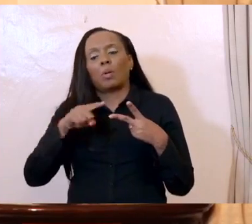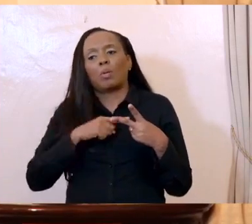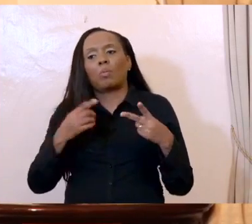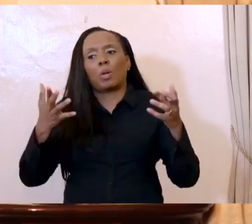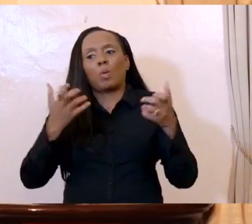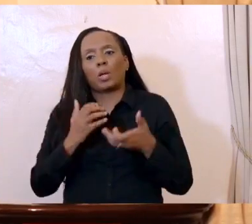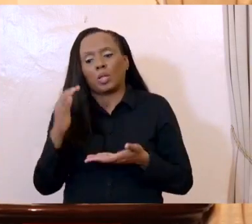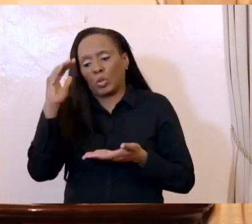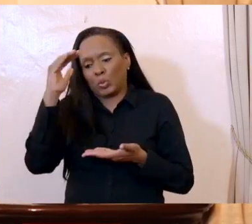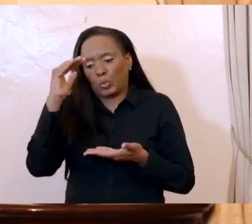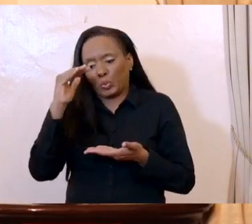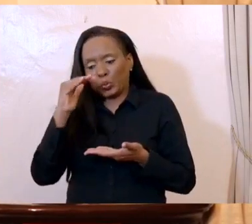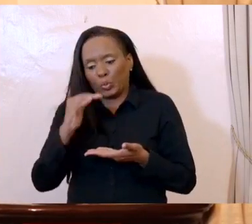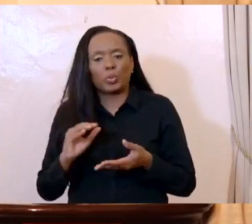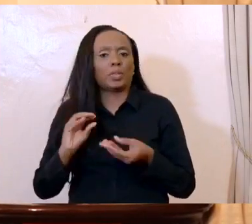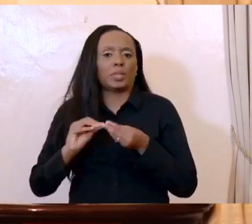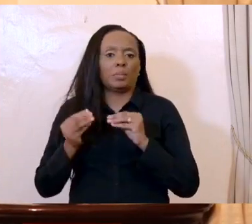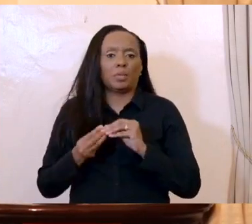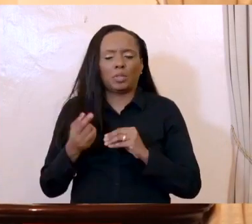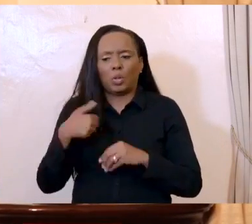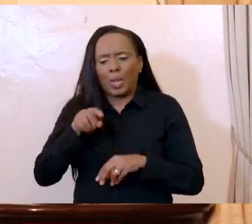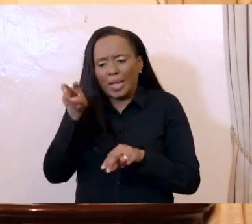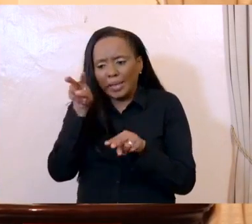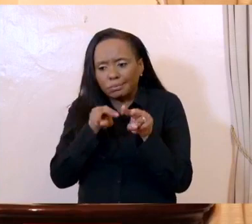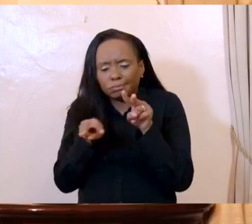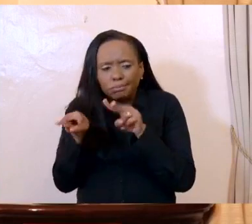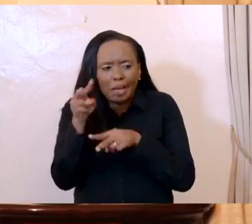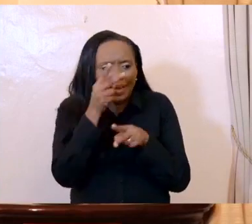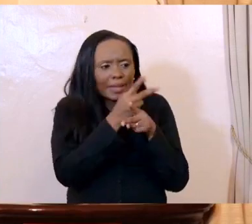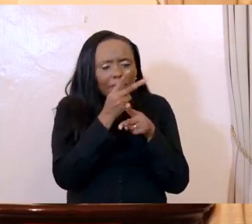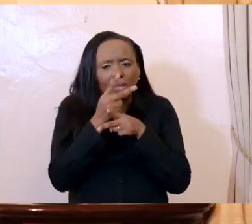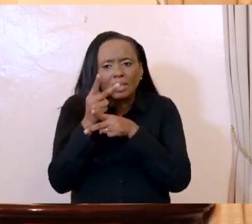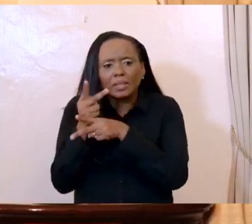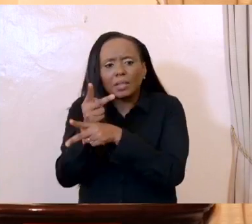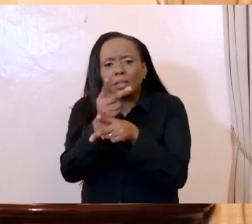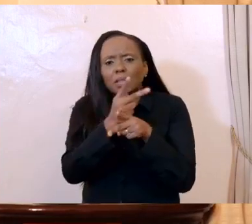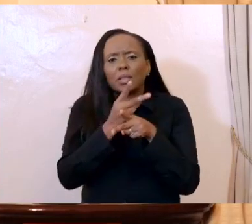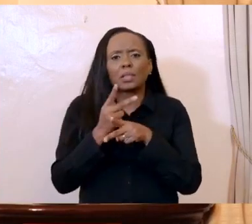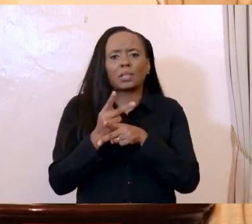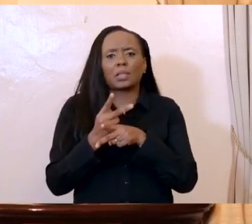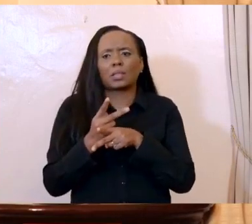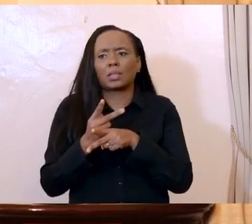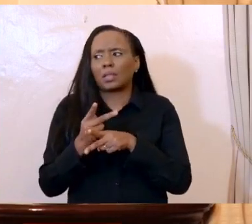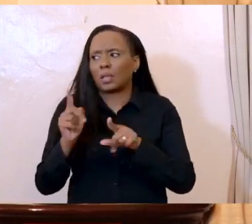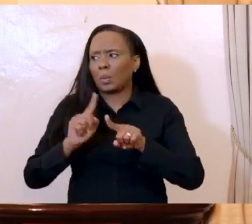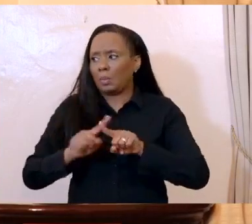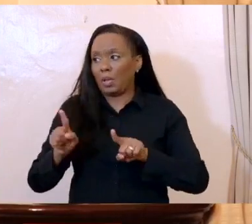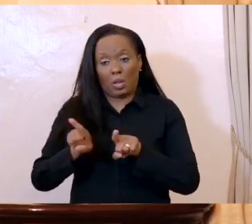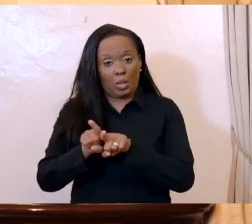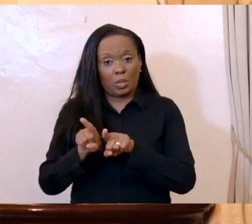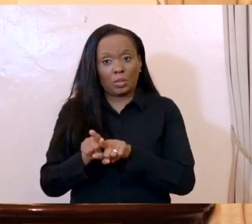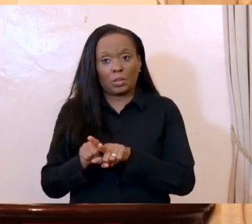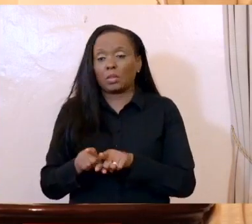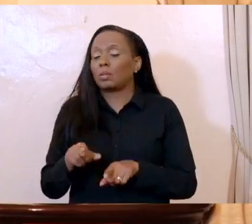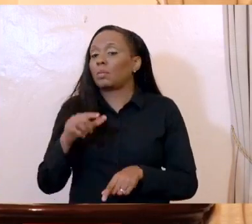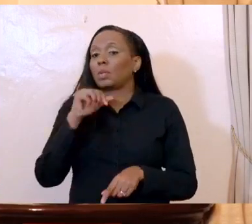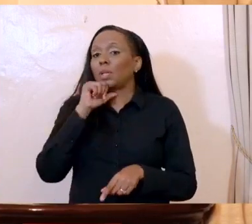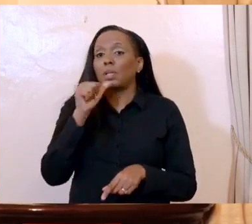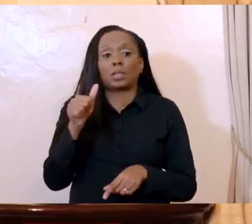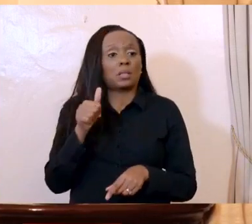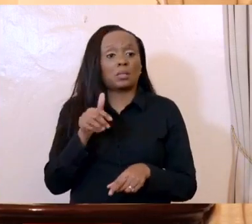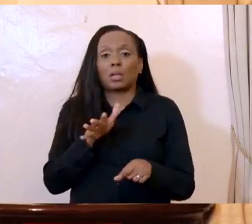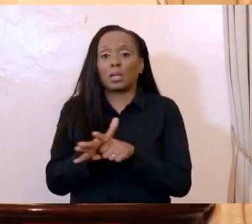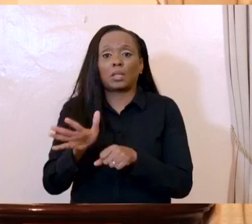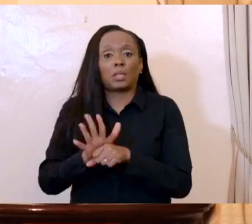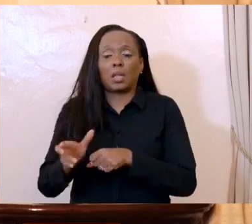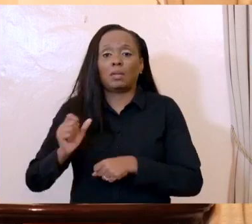So we're managing the situation as carefully as we can. But the other thing that's hamstringing us in coming back to normal is the shortage of officers. There's no getting away